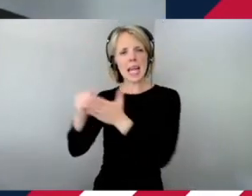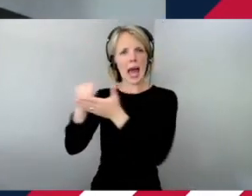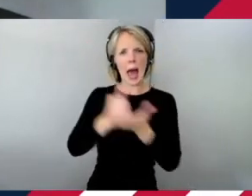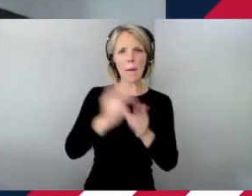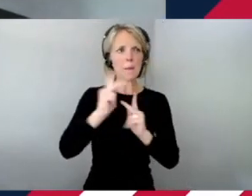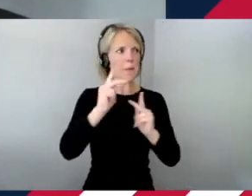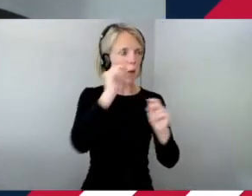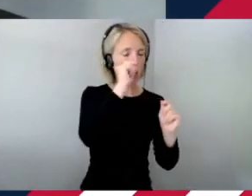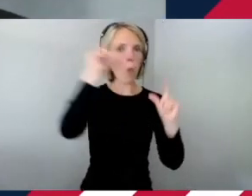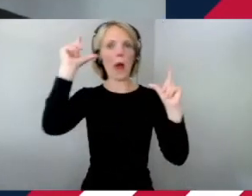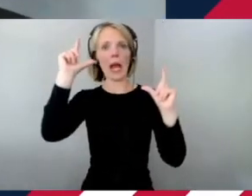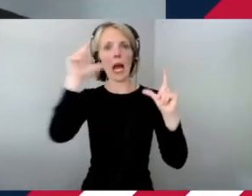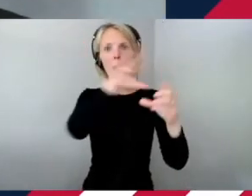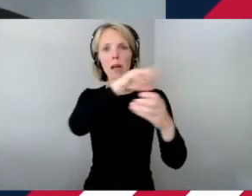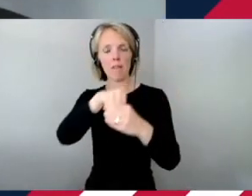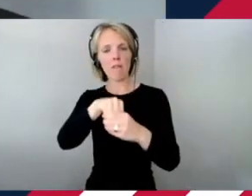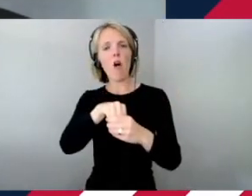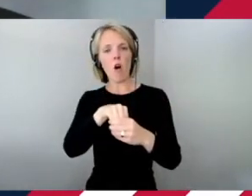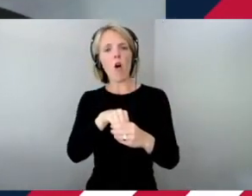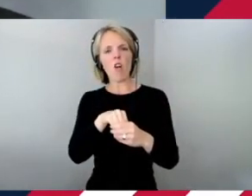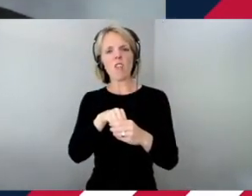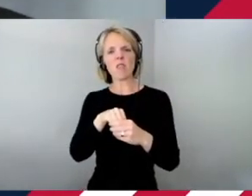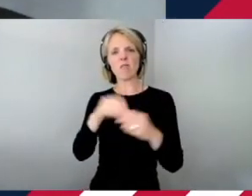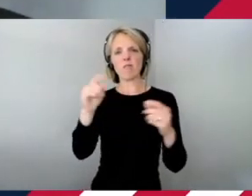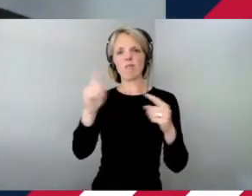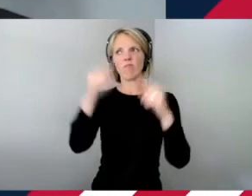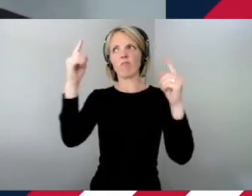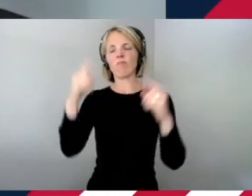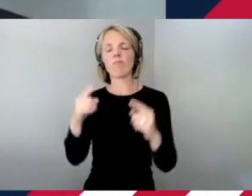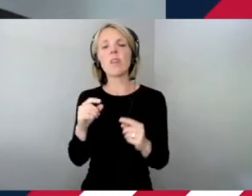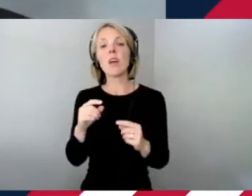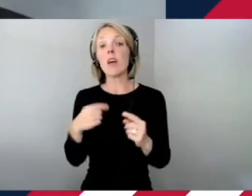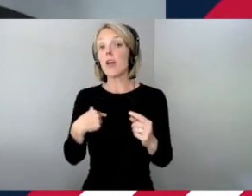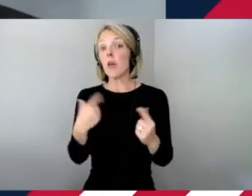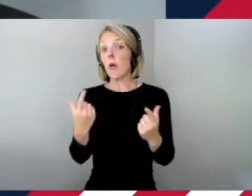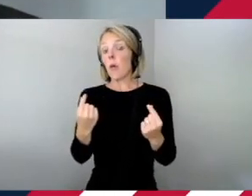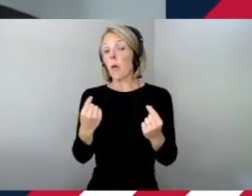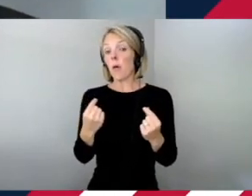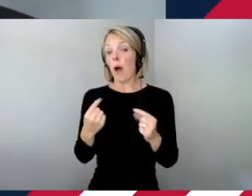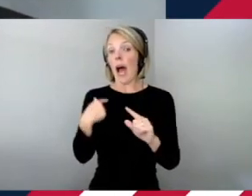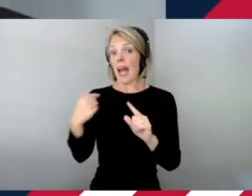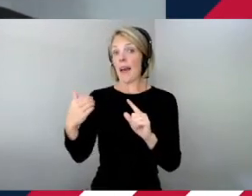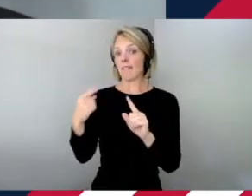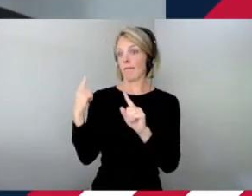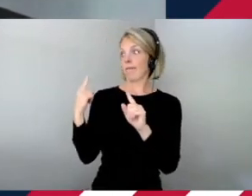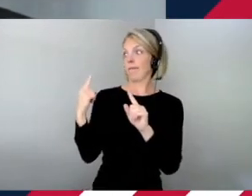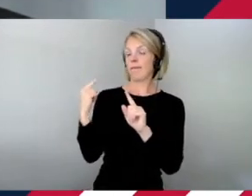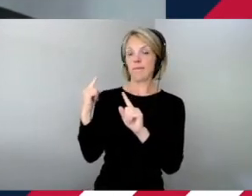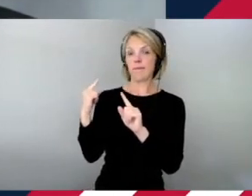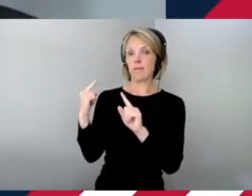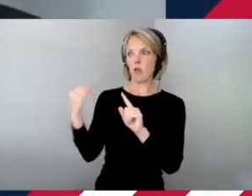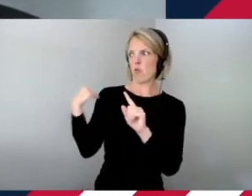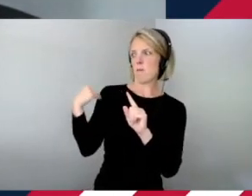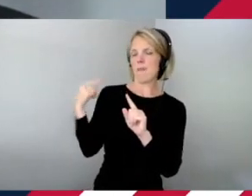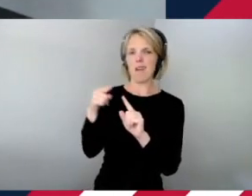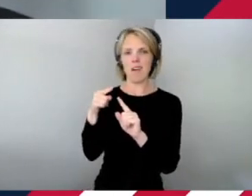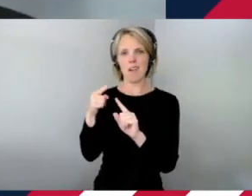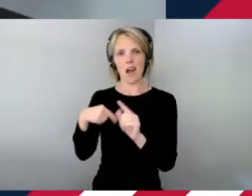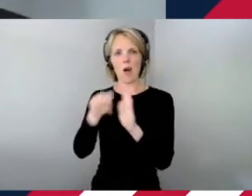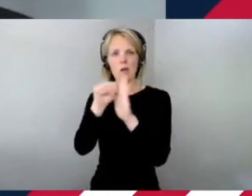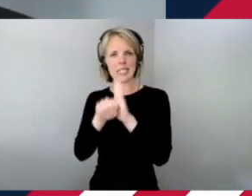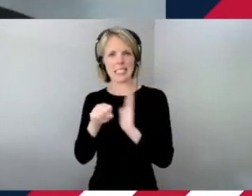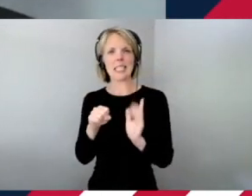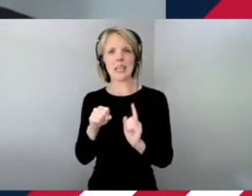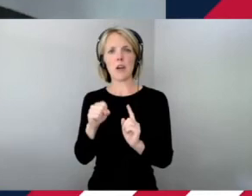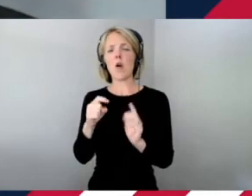I will close with this. Over my shoulder, I have a reminder of what kind of states we have. Once